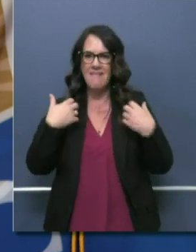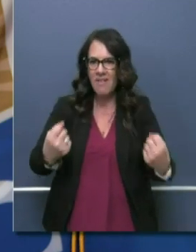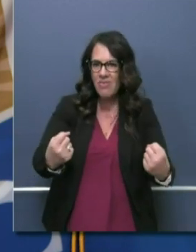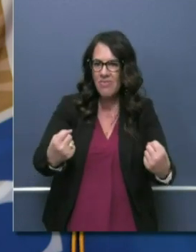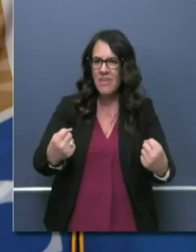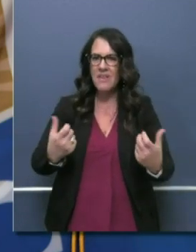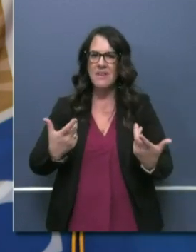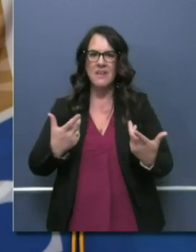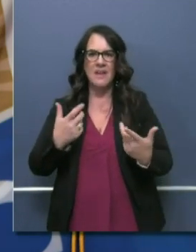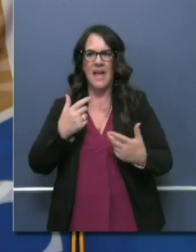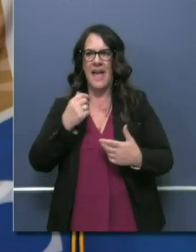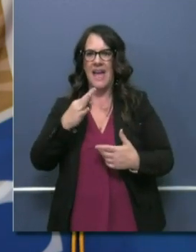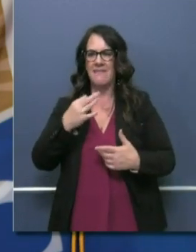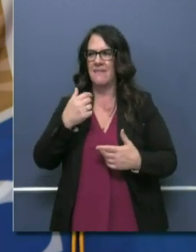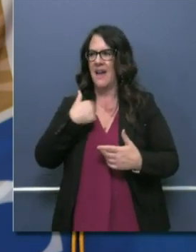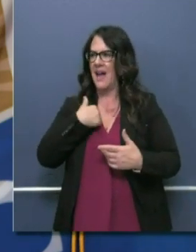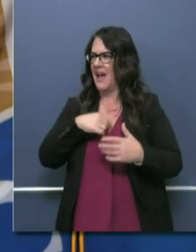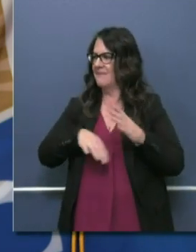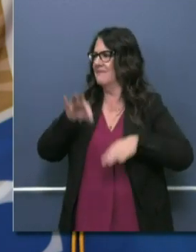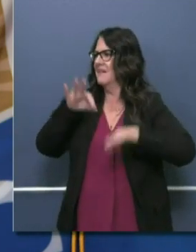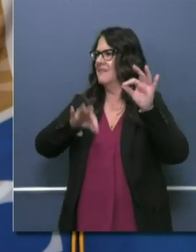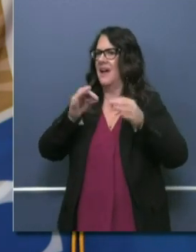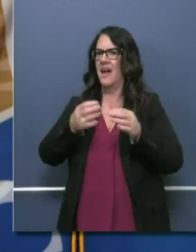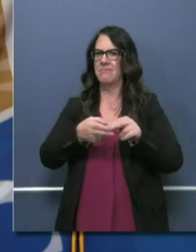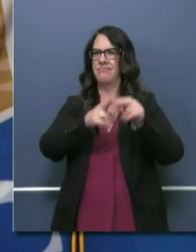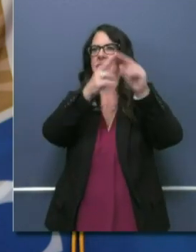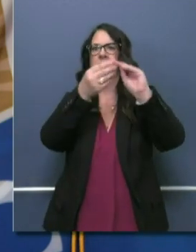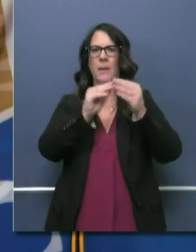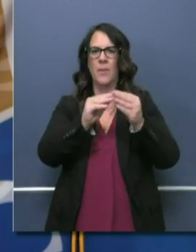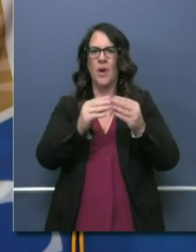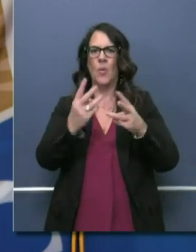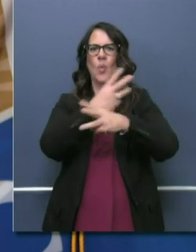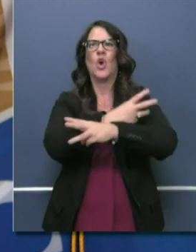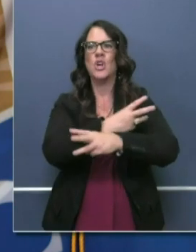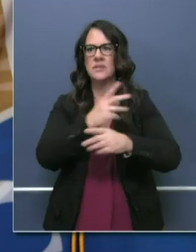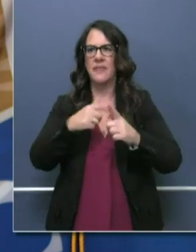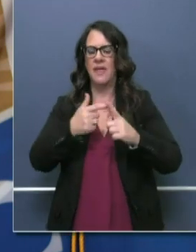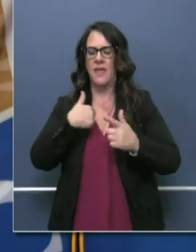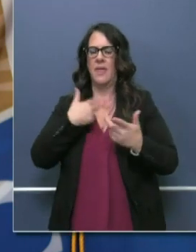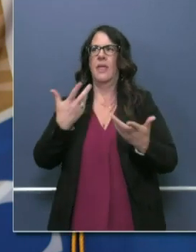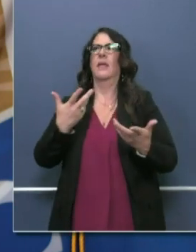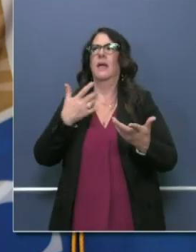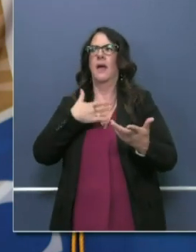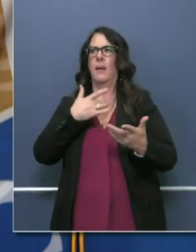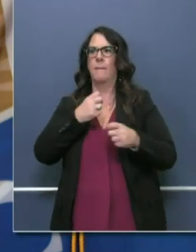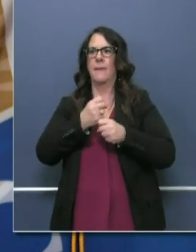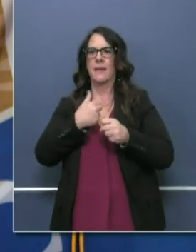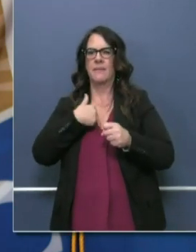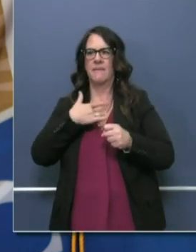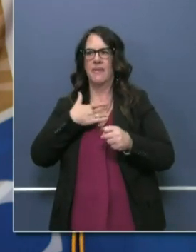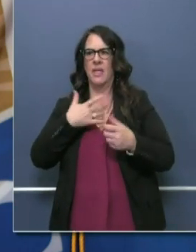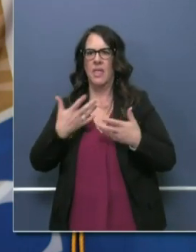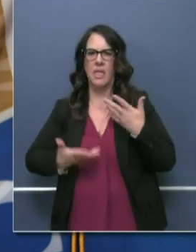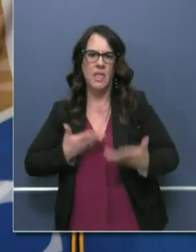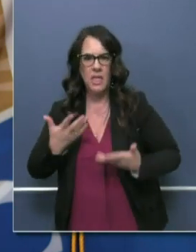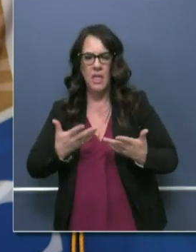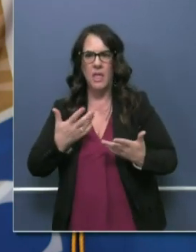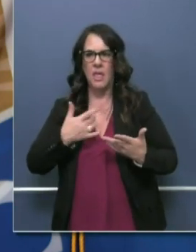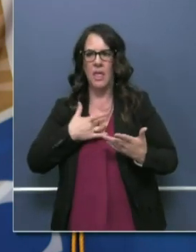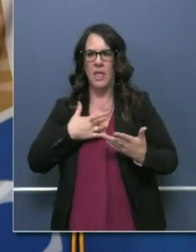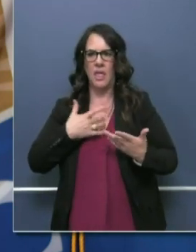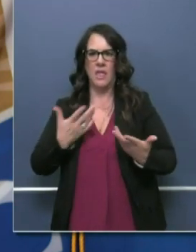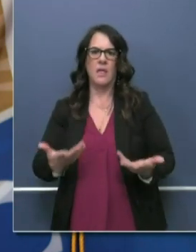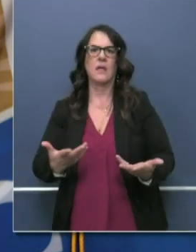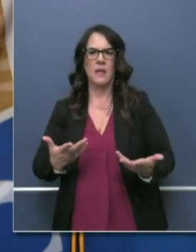director, Department of Public Health, Dr. Angel directly will have the ultimate authority to make sure that those